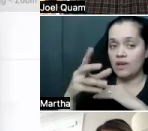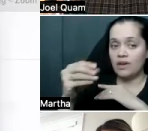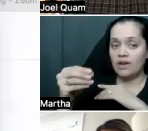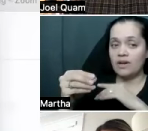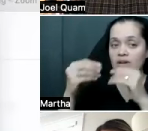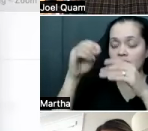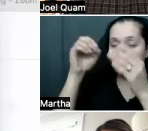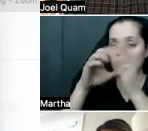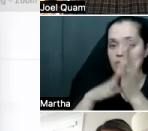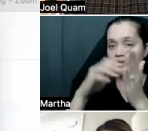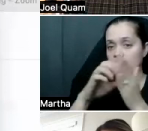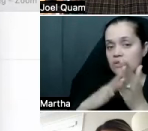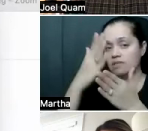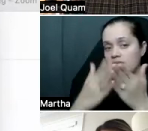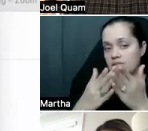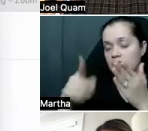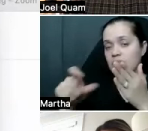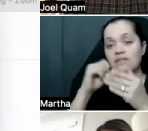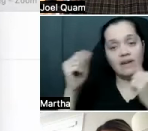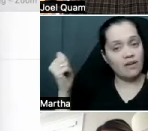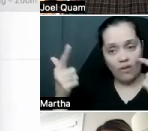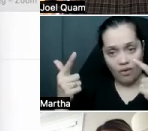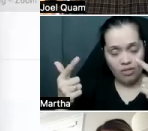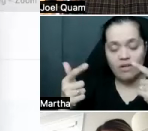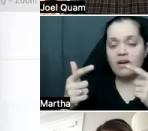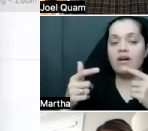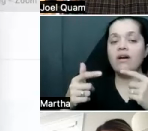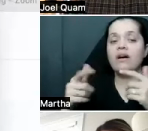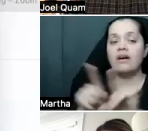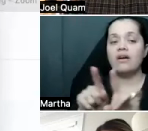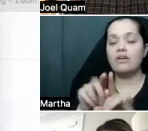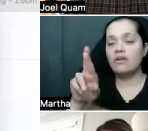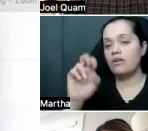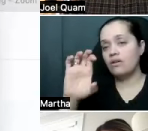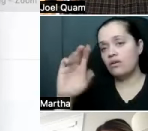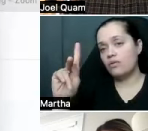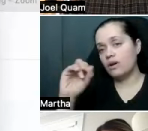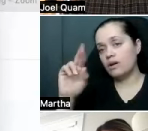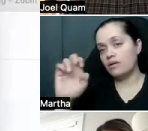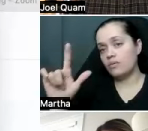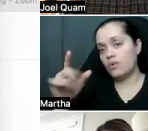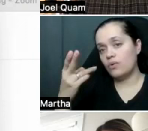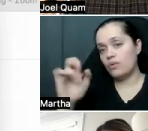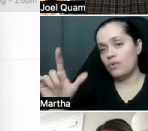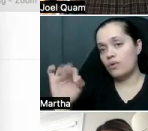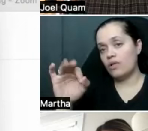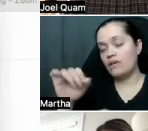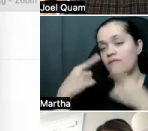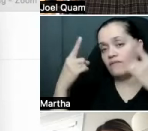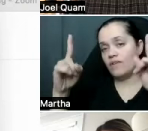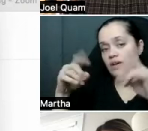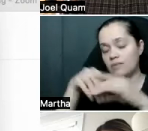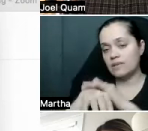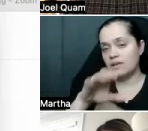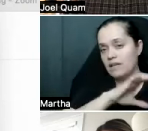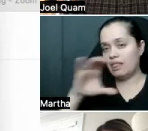listed some, but those aren't all. And also the Rock and Roll Hall of Fame is located in Cleveland,